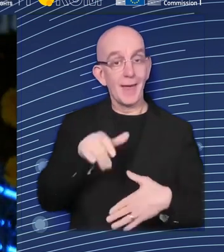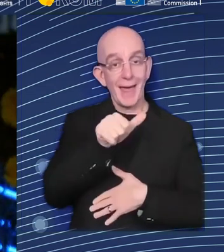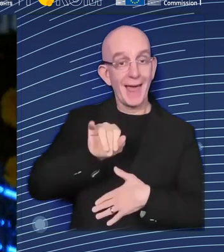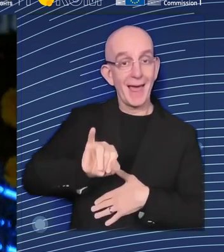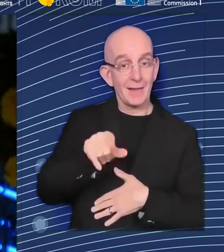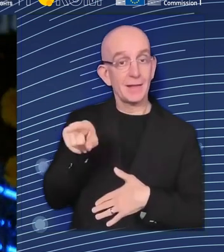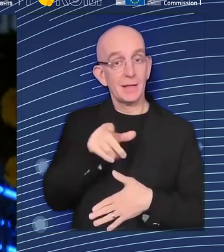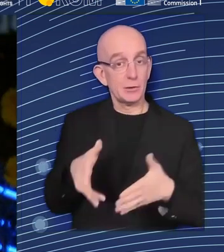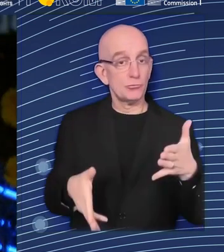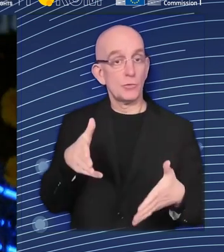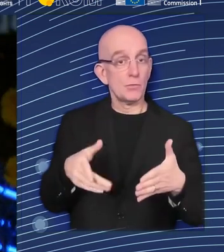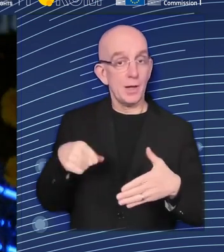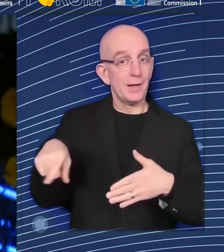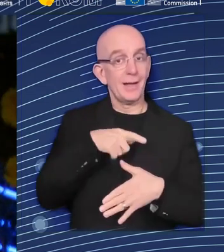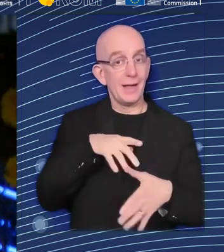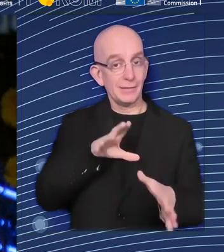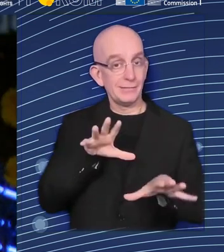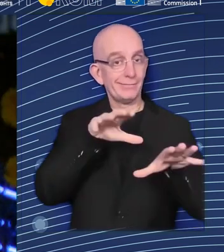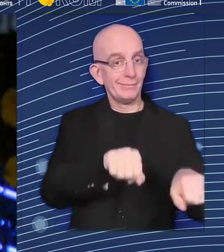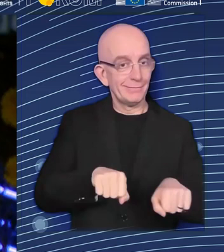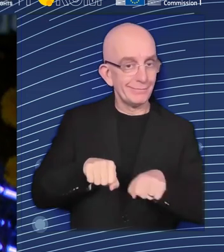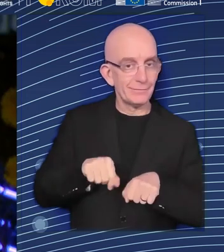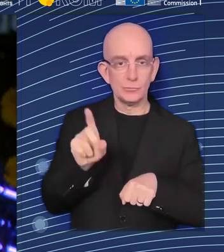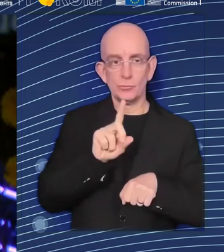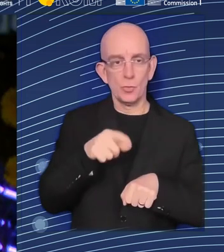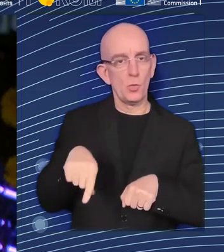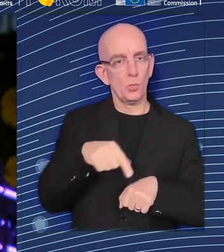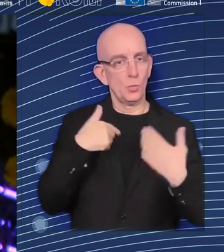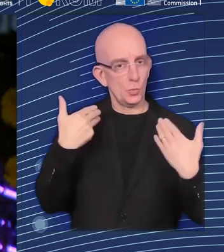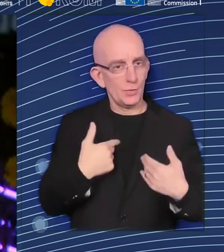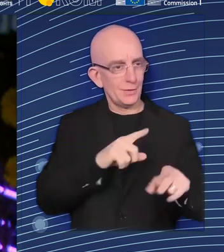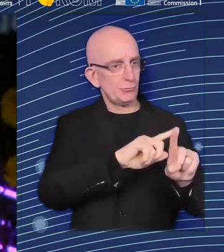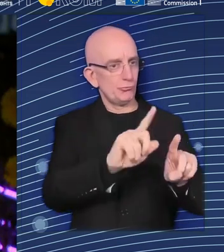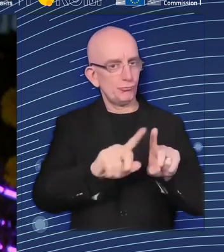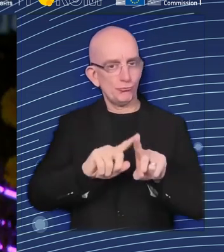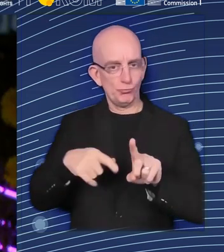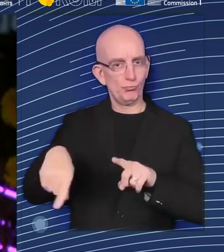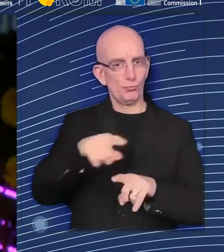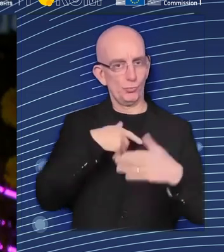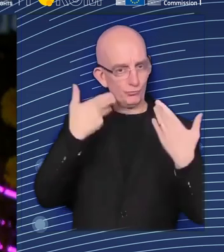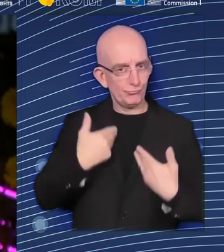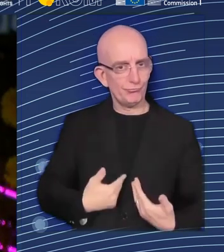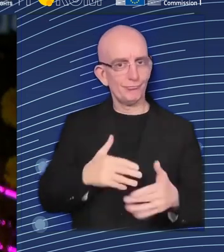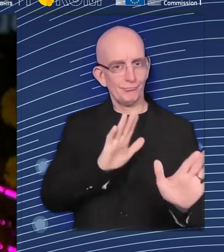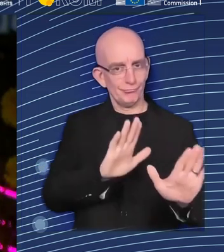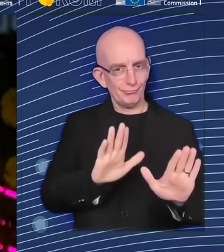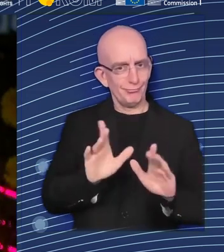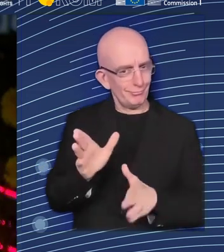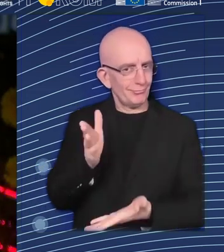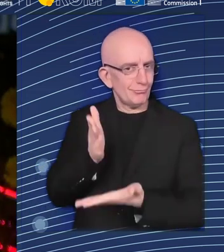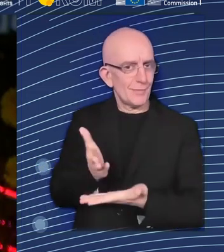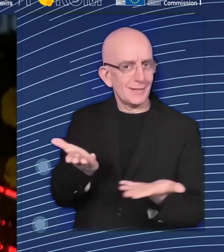not forget, and I'm looking forward for more fruitful exchanges in any other fora, but next year we'll have another